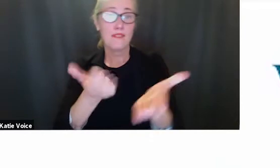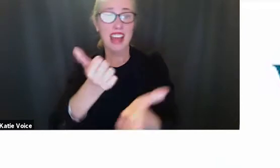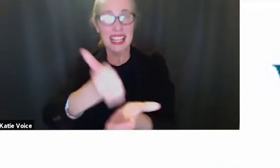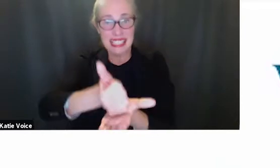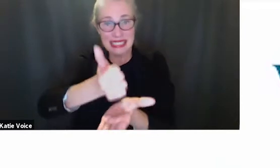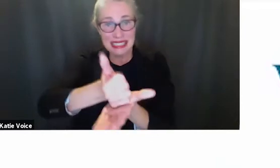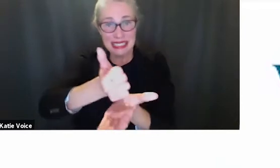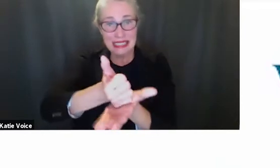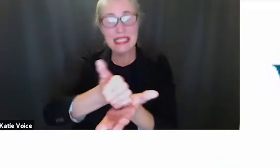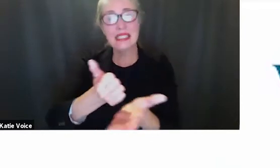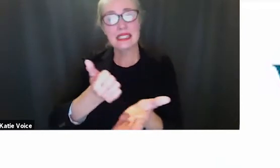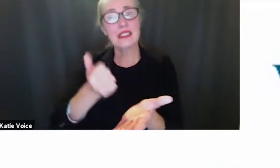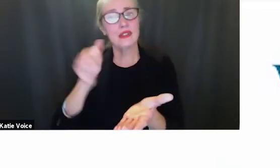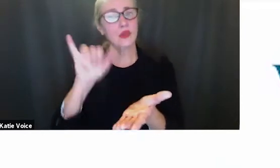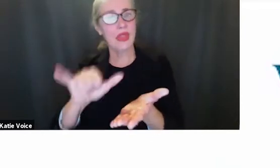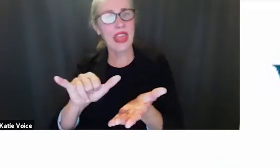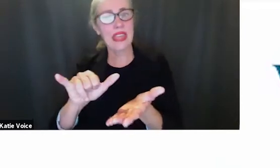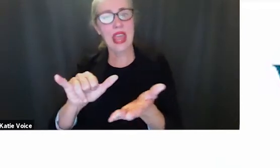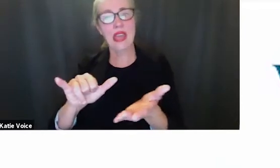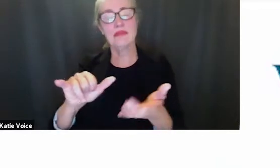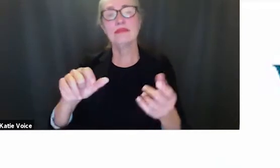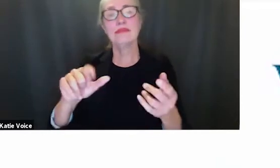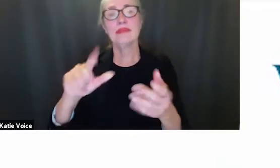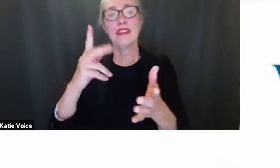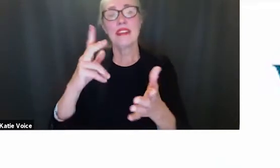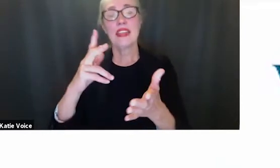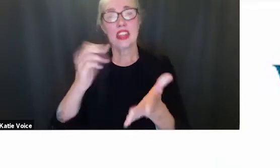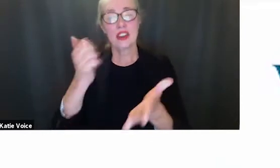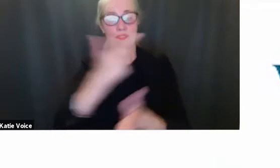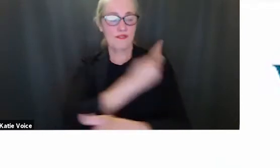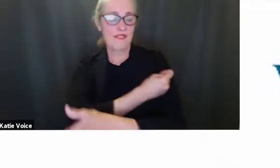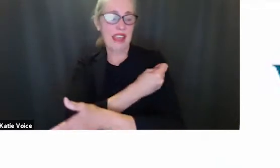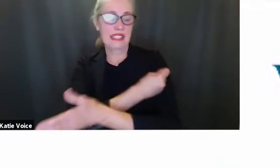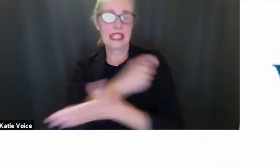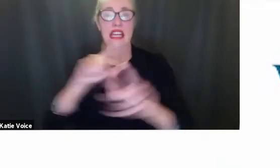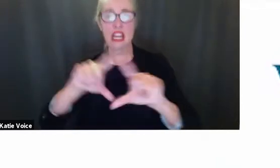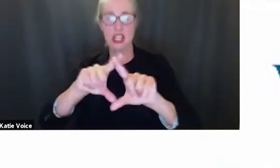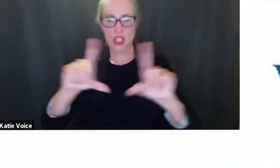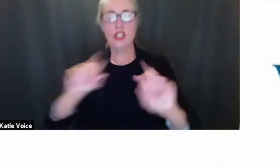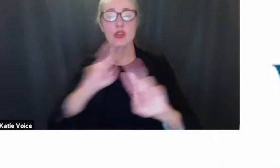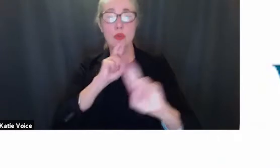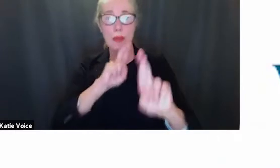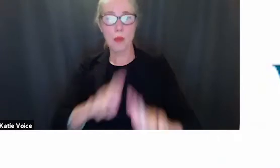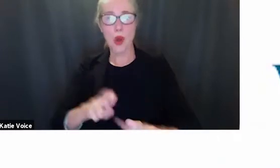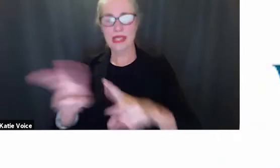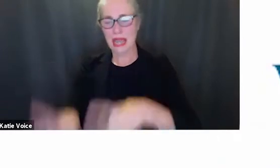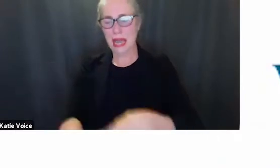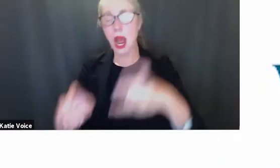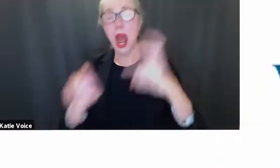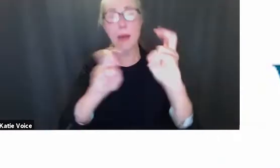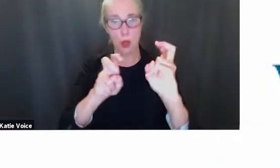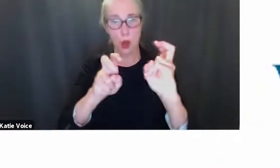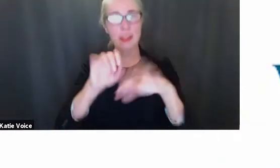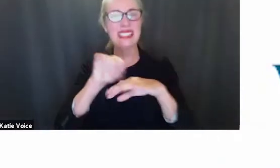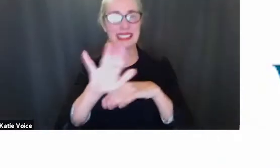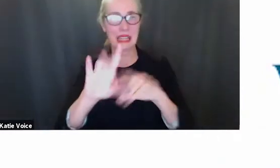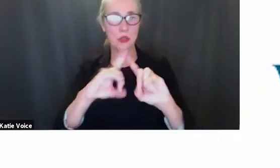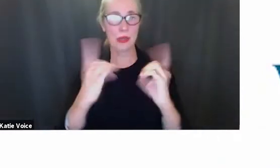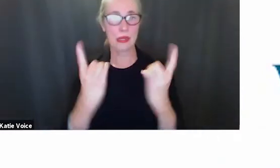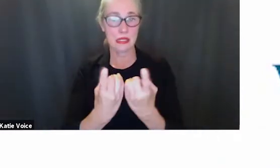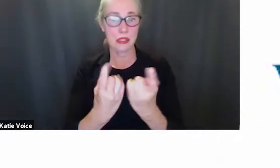needed so that they can upload their vaccination report. Now, identifying